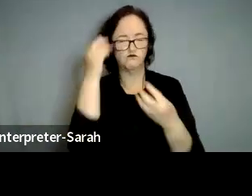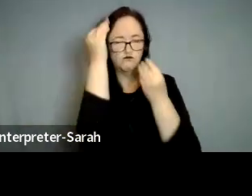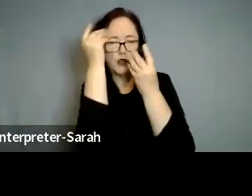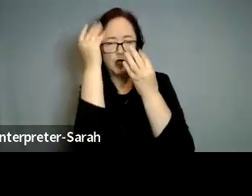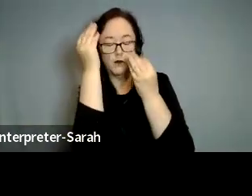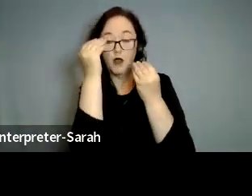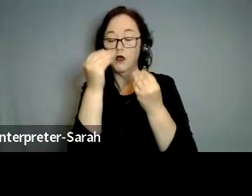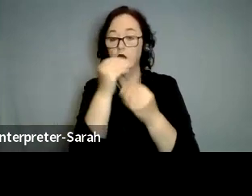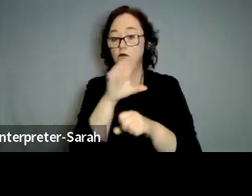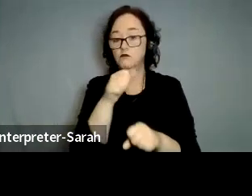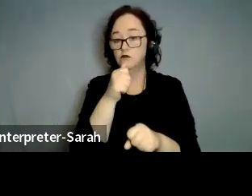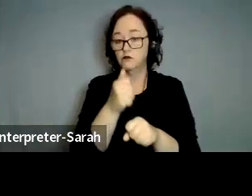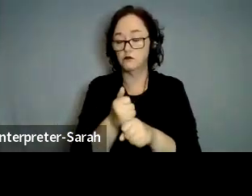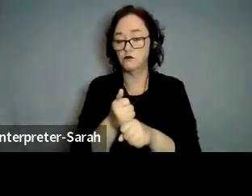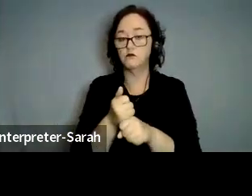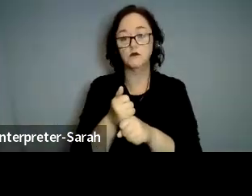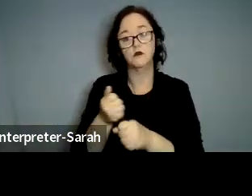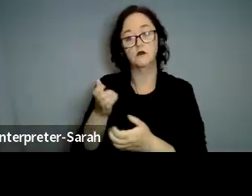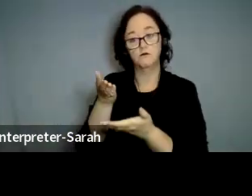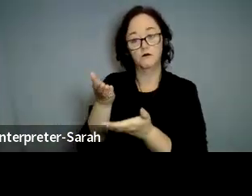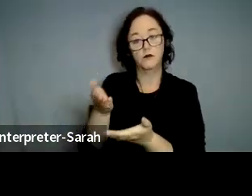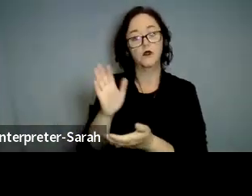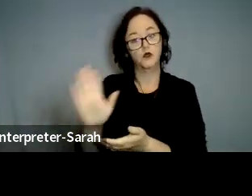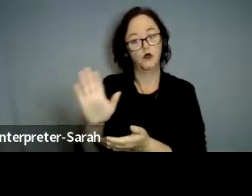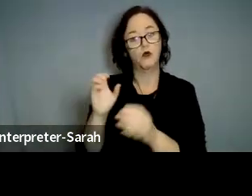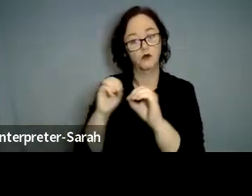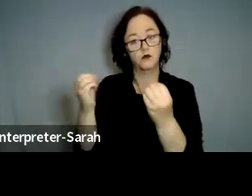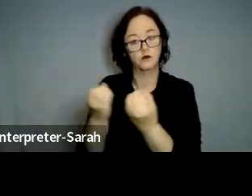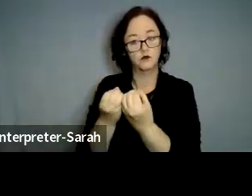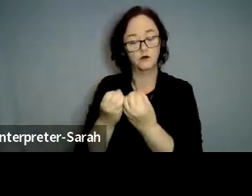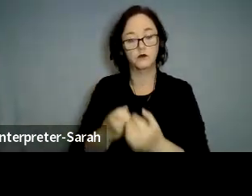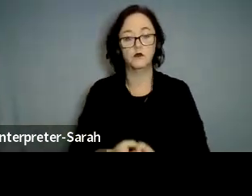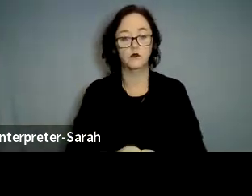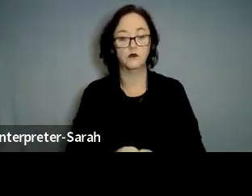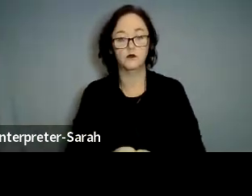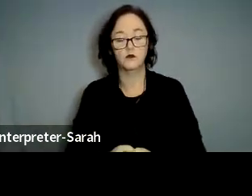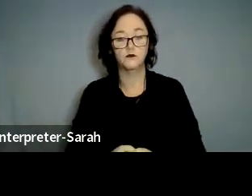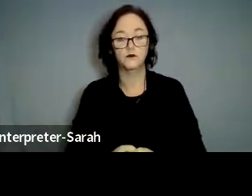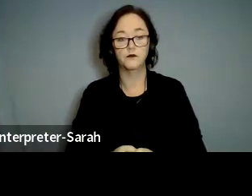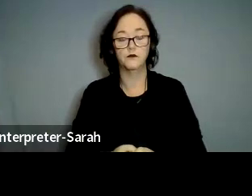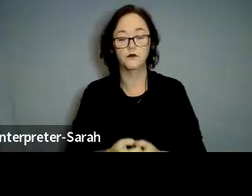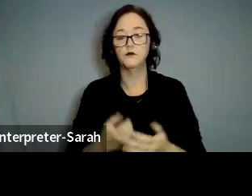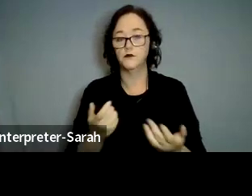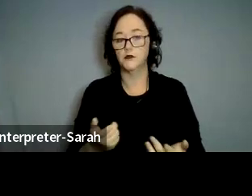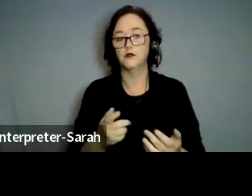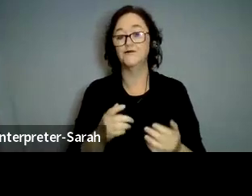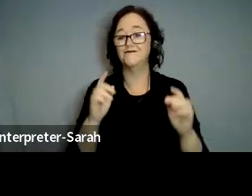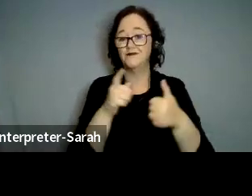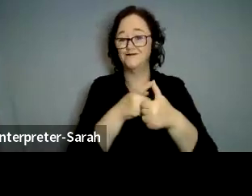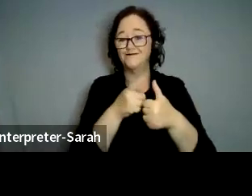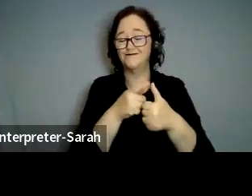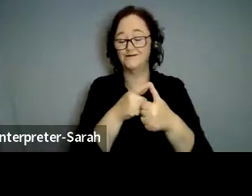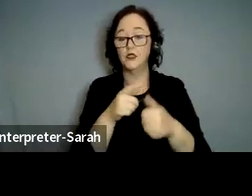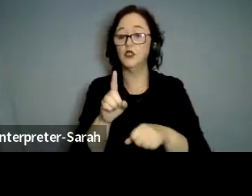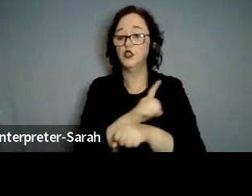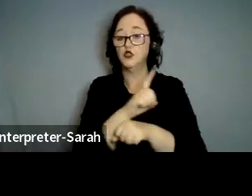your organization once they get started, or where you are right now. So a segregation of duties is a key control,